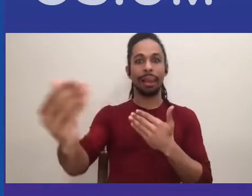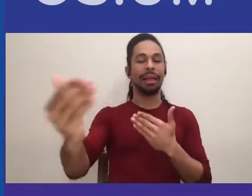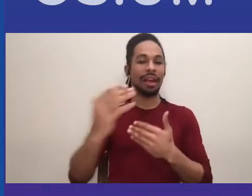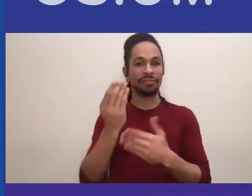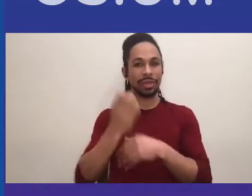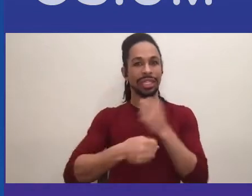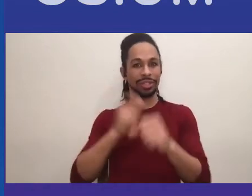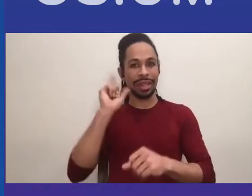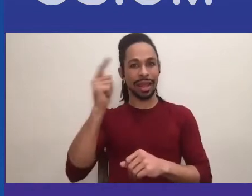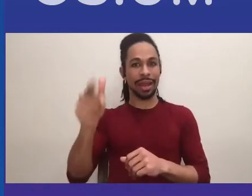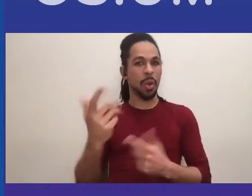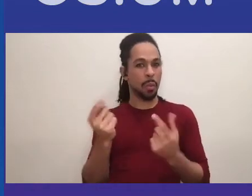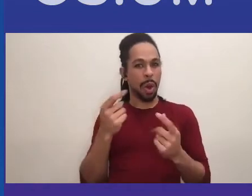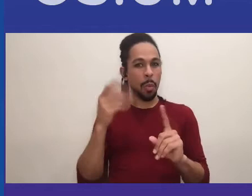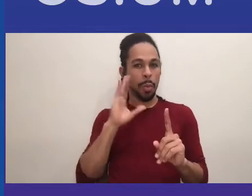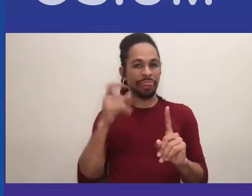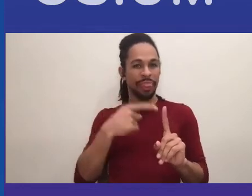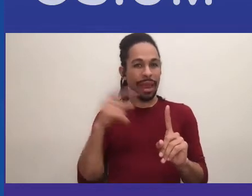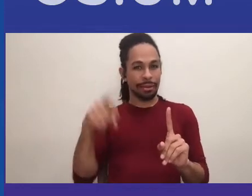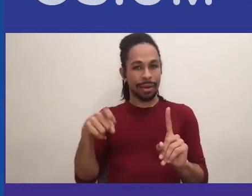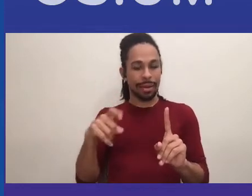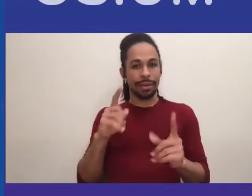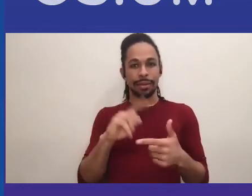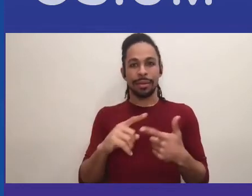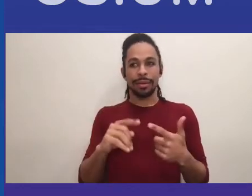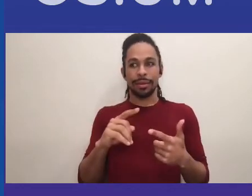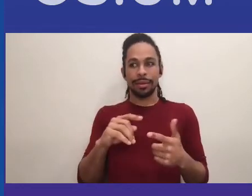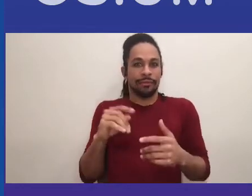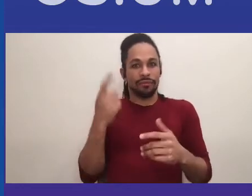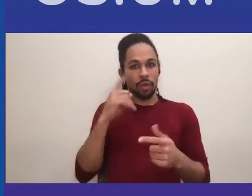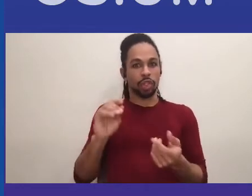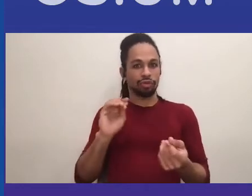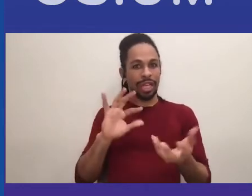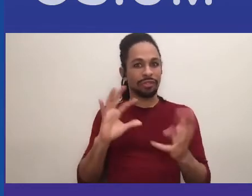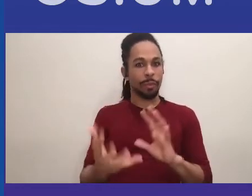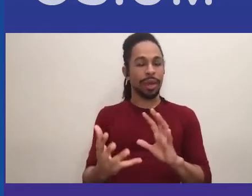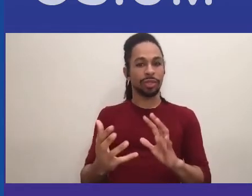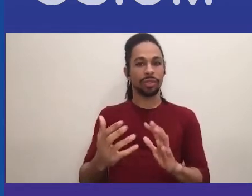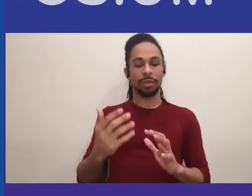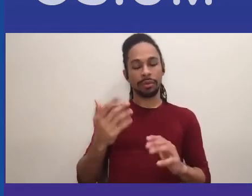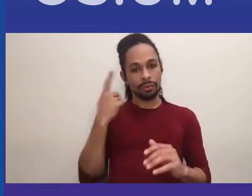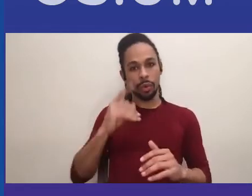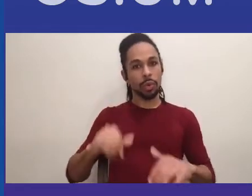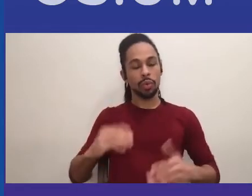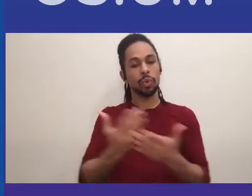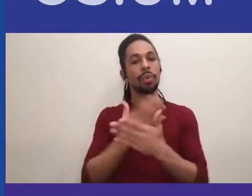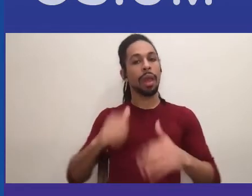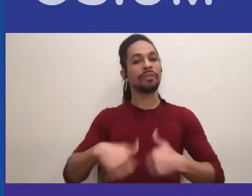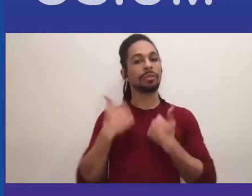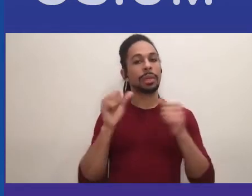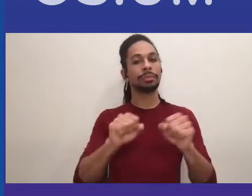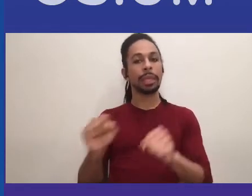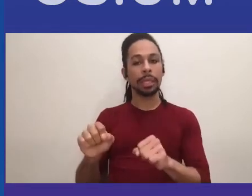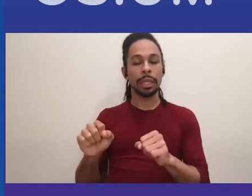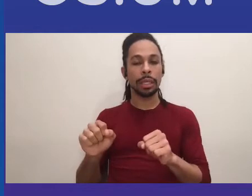what would need to be transformed so that there could be new life possibilities that aren't just